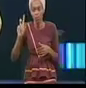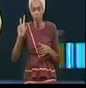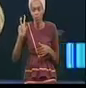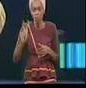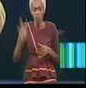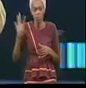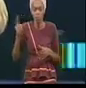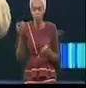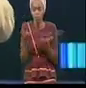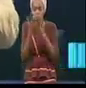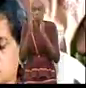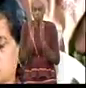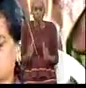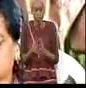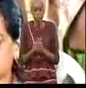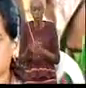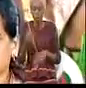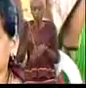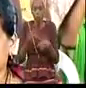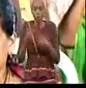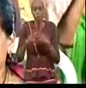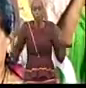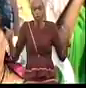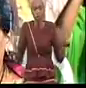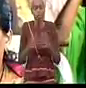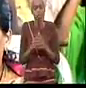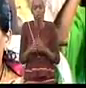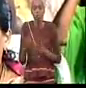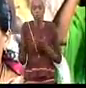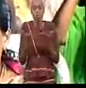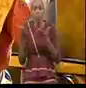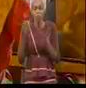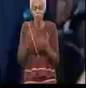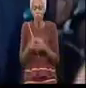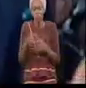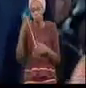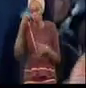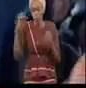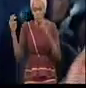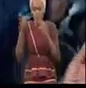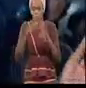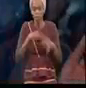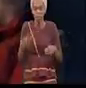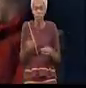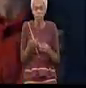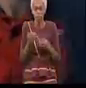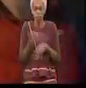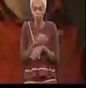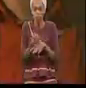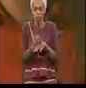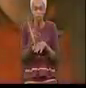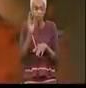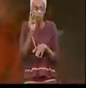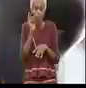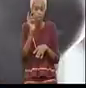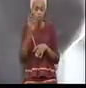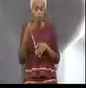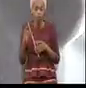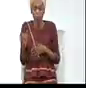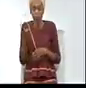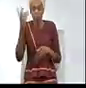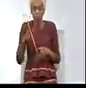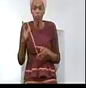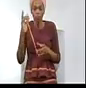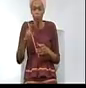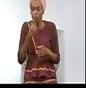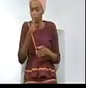greater service on the battlefield and in the vineyard of God must be alert, resisting the devil